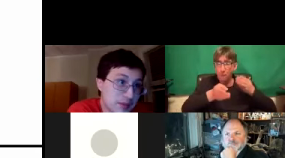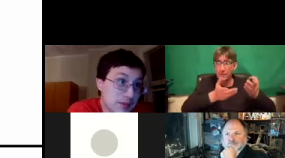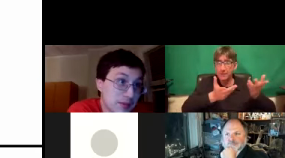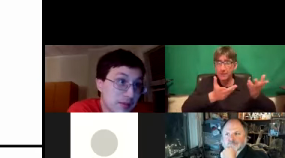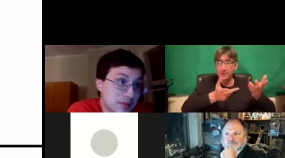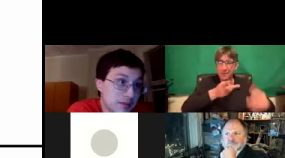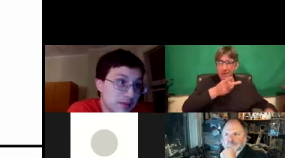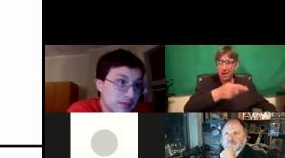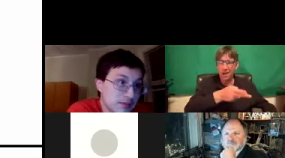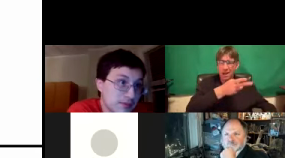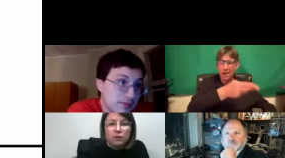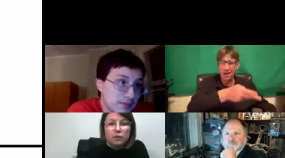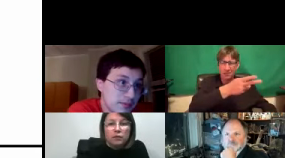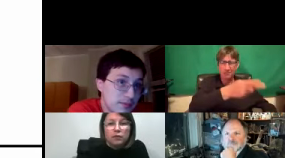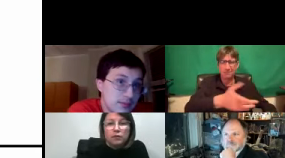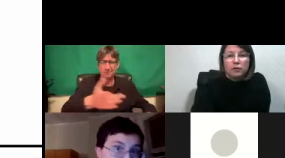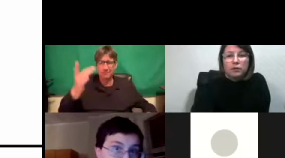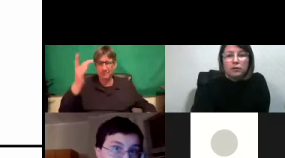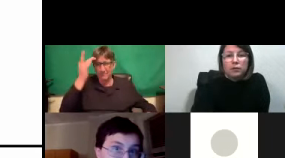Thank you.